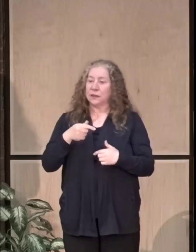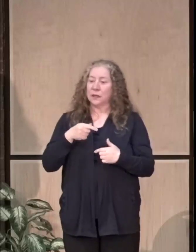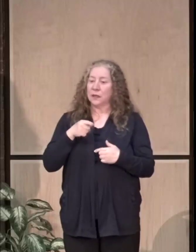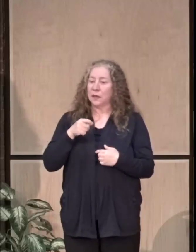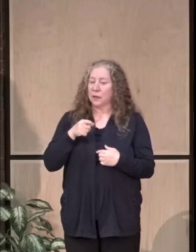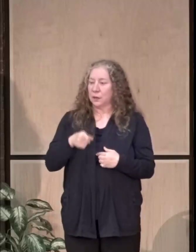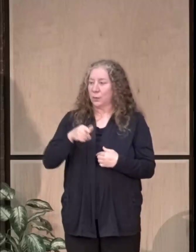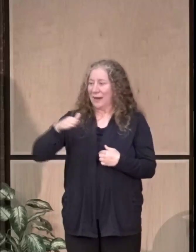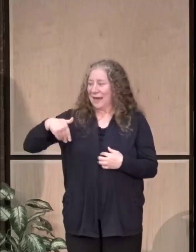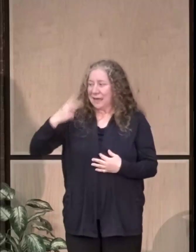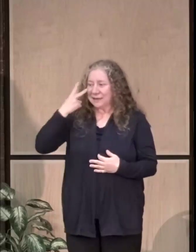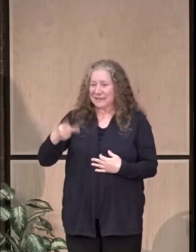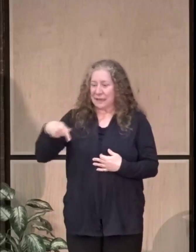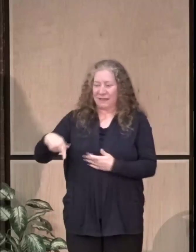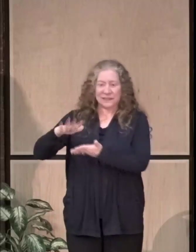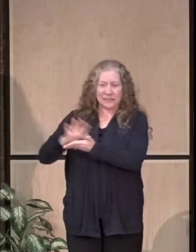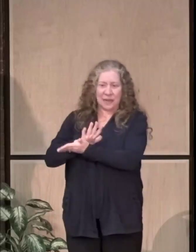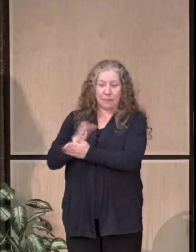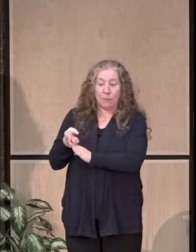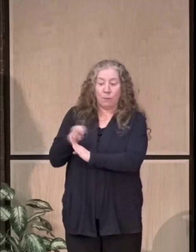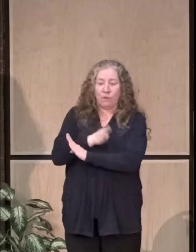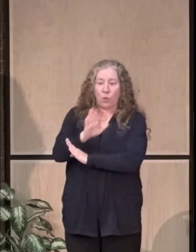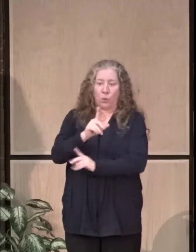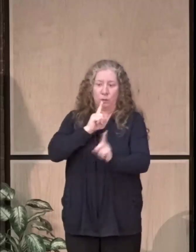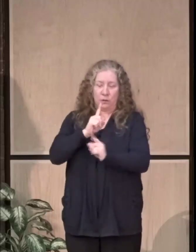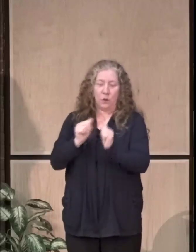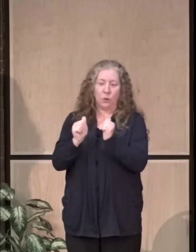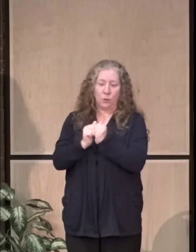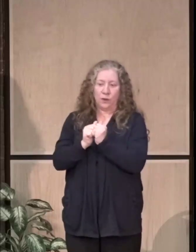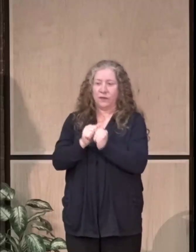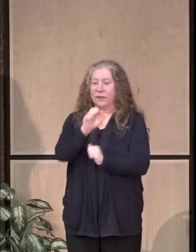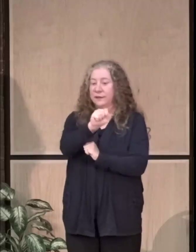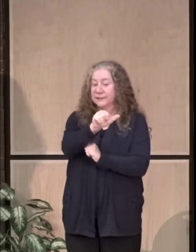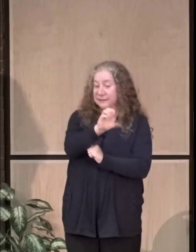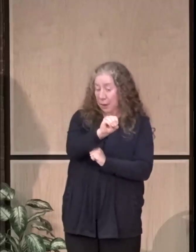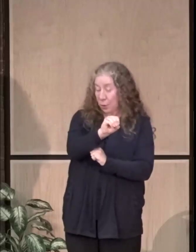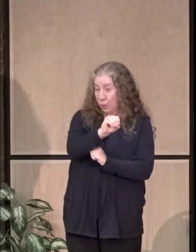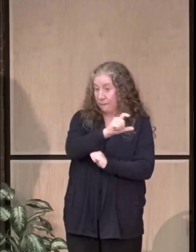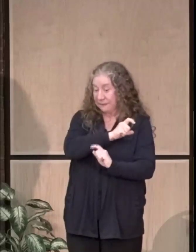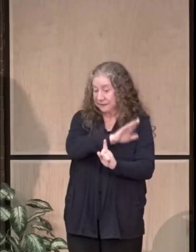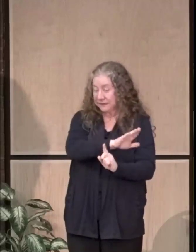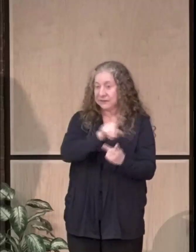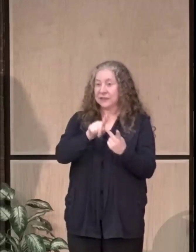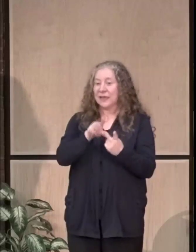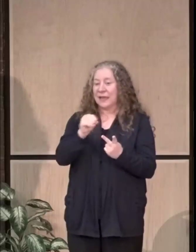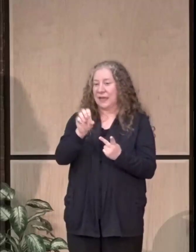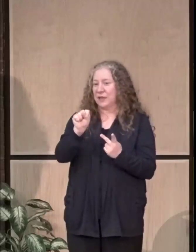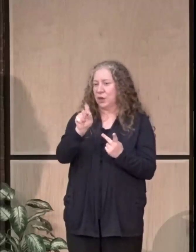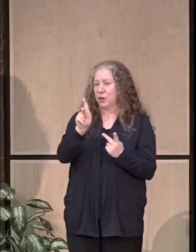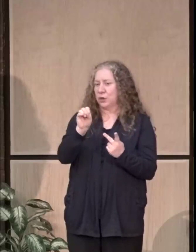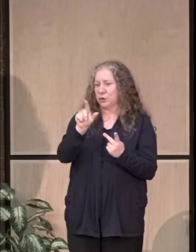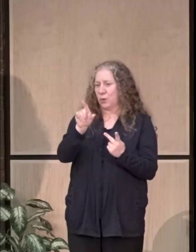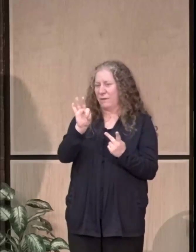hadn't seen document 3 prior to your conversations with Sacco and Sergeant Schofield